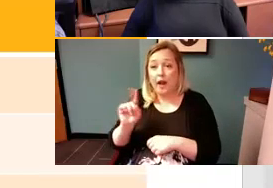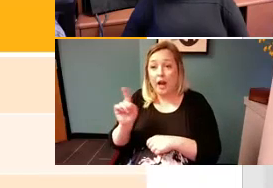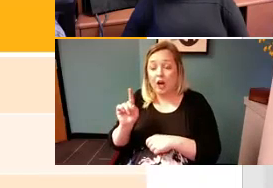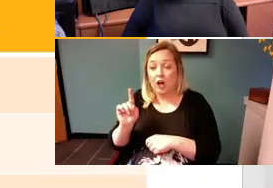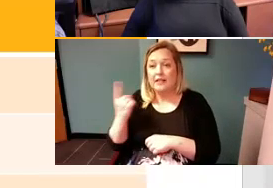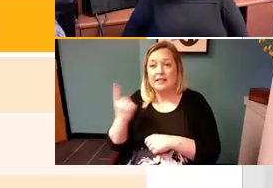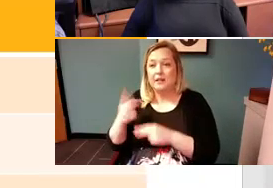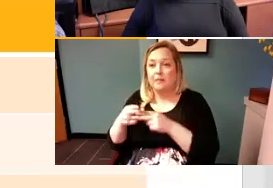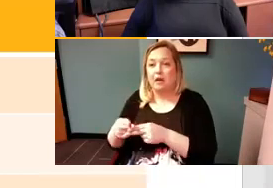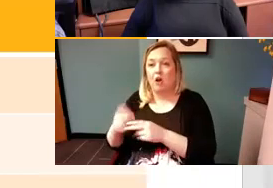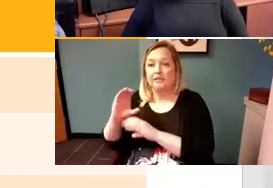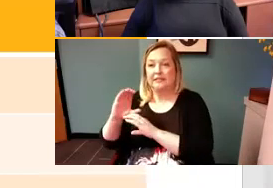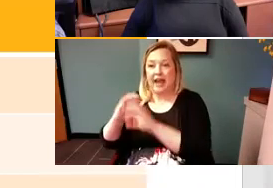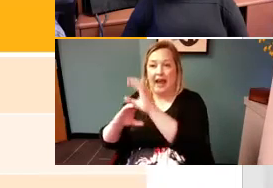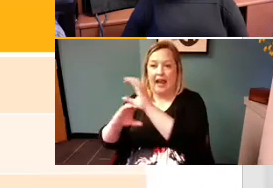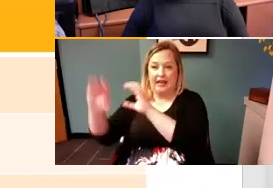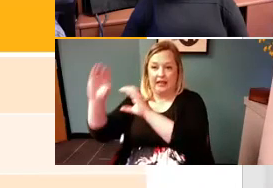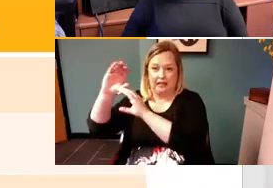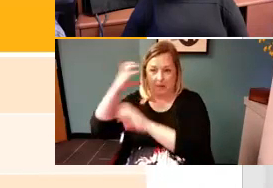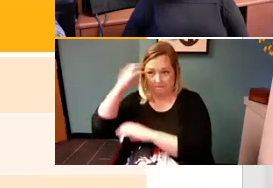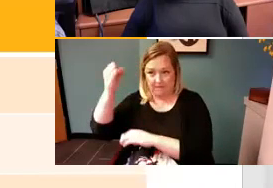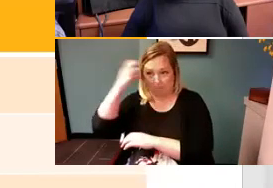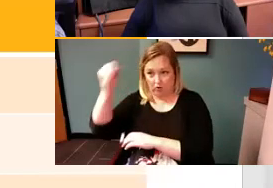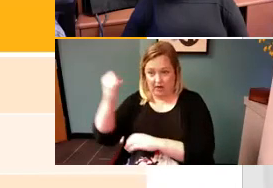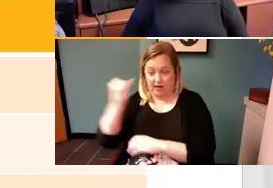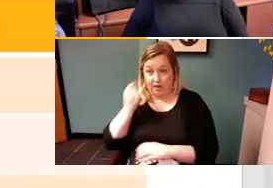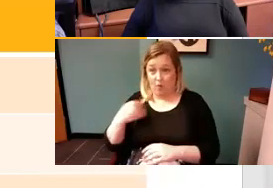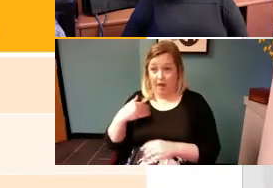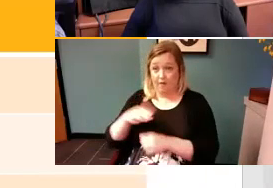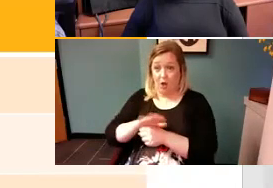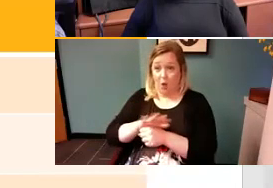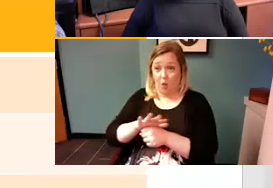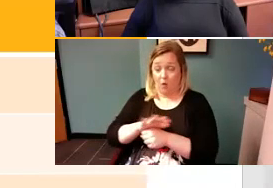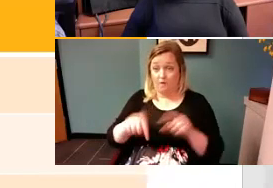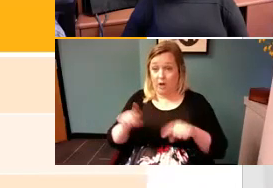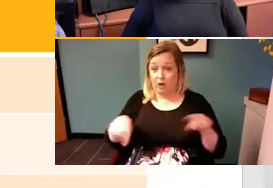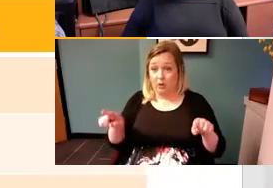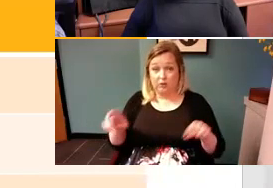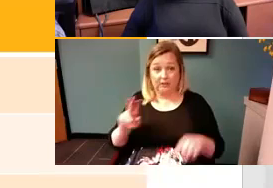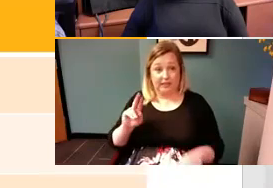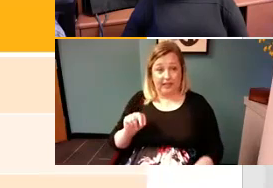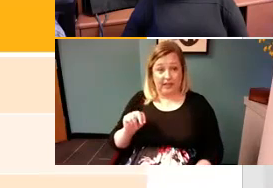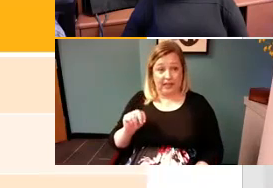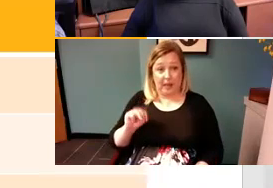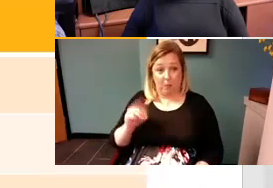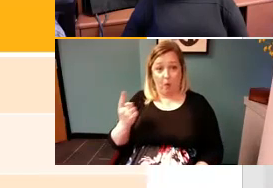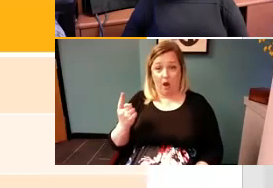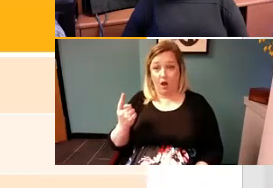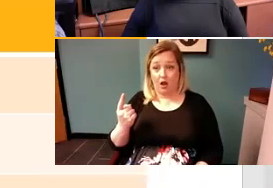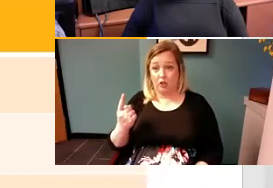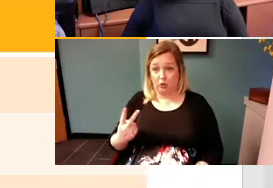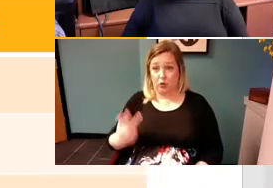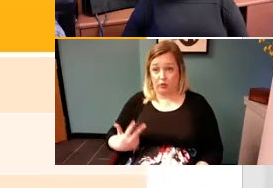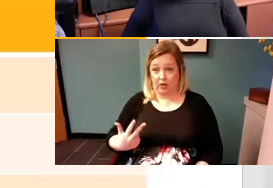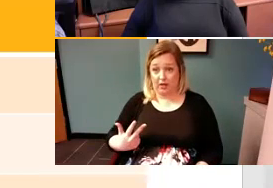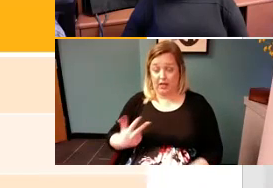memory. So whenever we have these local variables, M1, M2, M3, these variables are stored in stack. So M1 is 10,